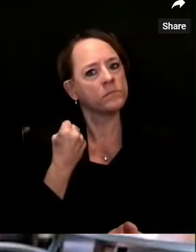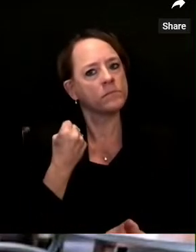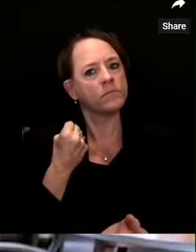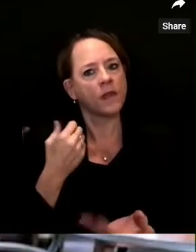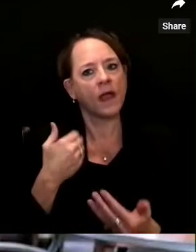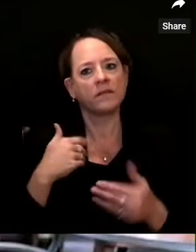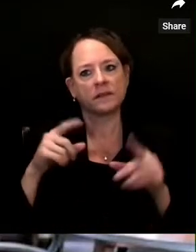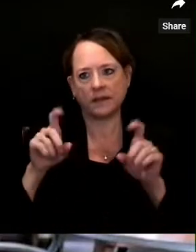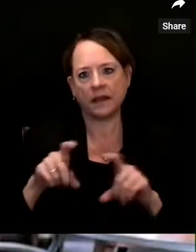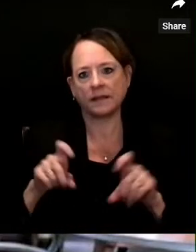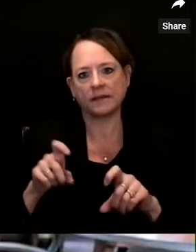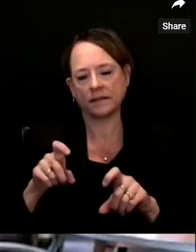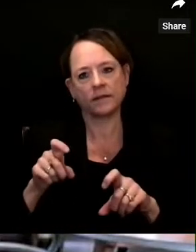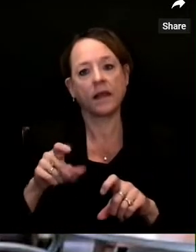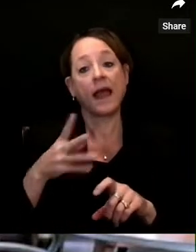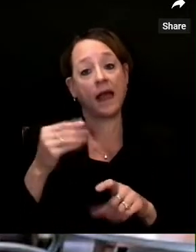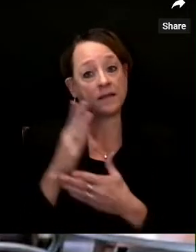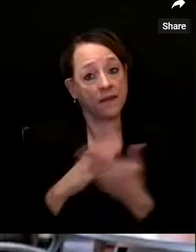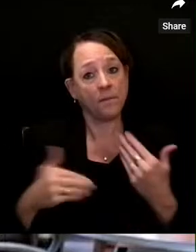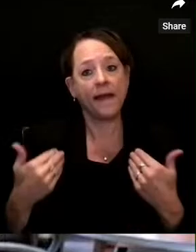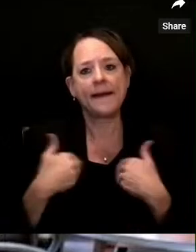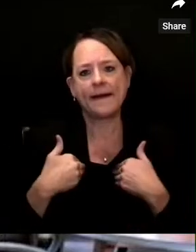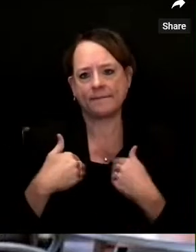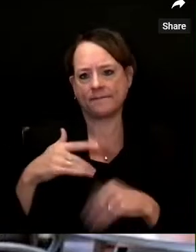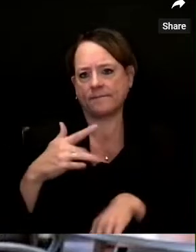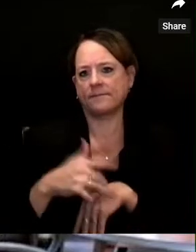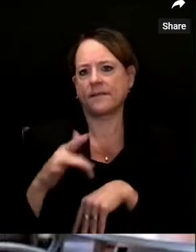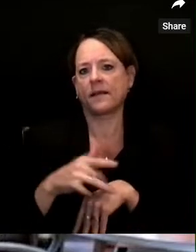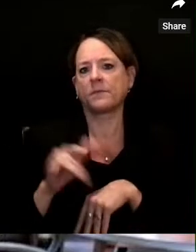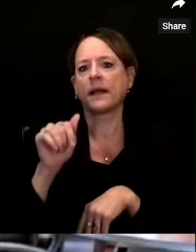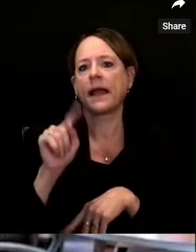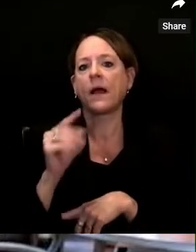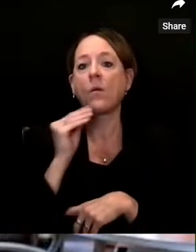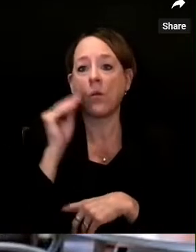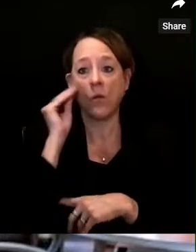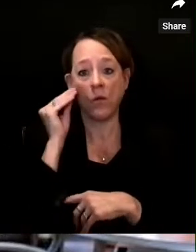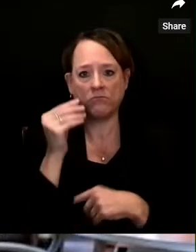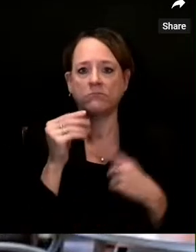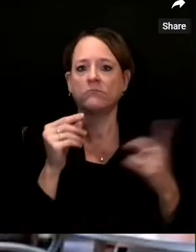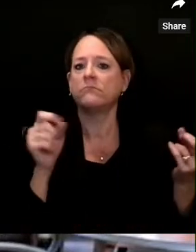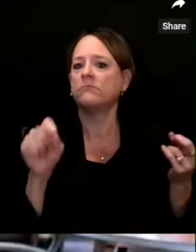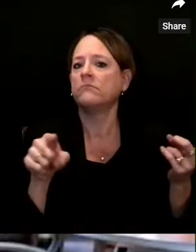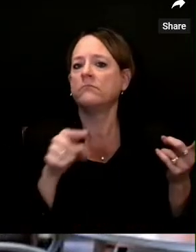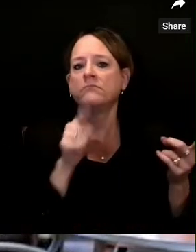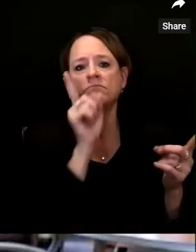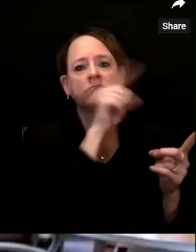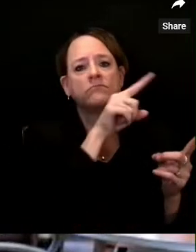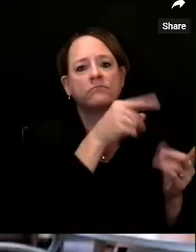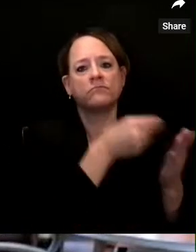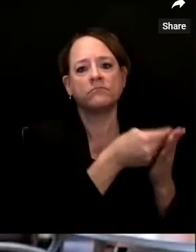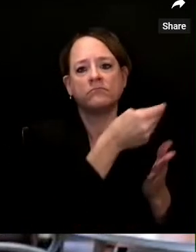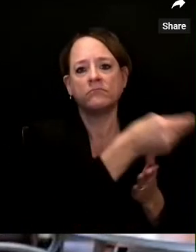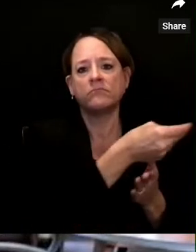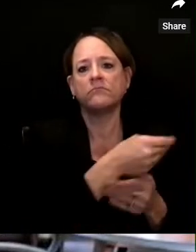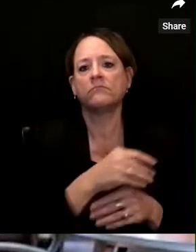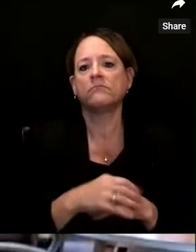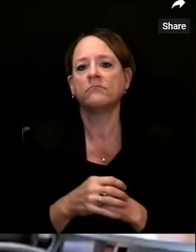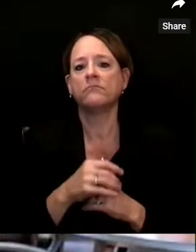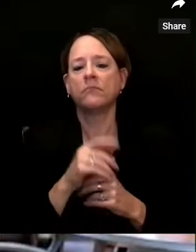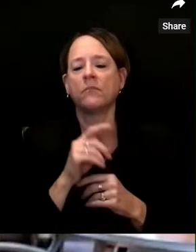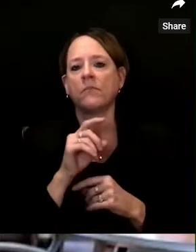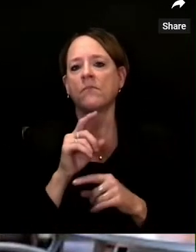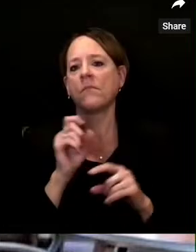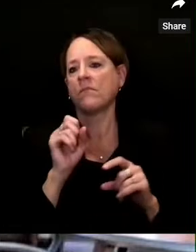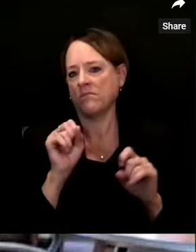those are available over the counter. There are tests available that can be ordered for at-home administration off of the Department of